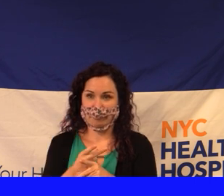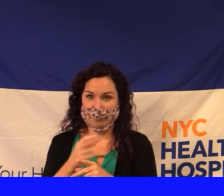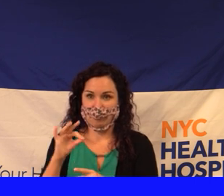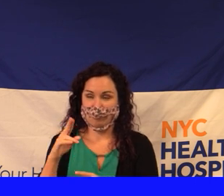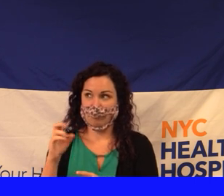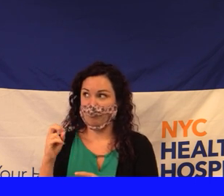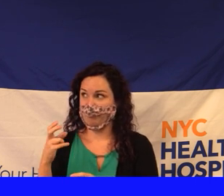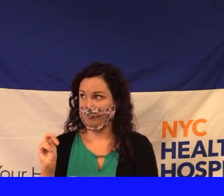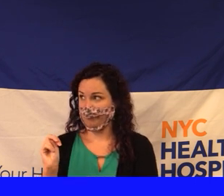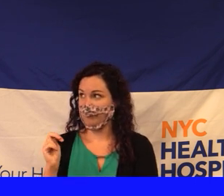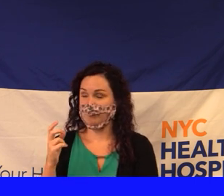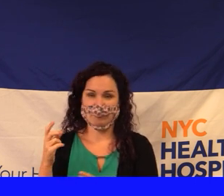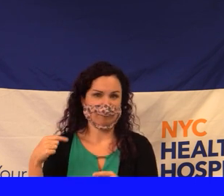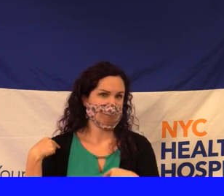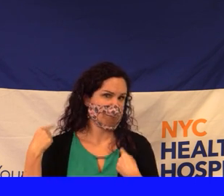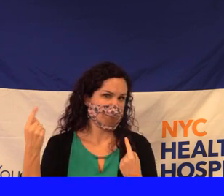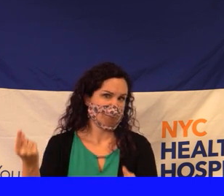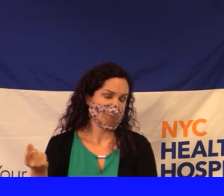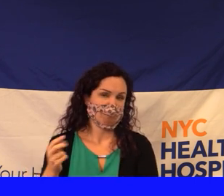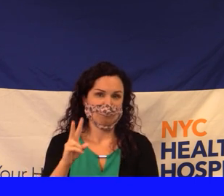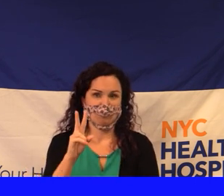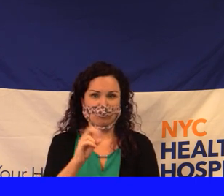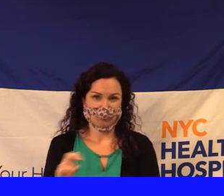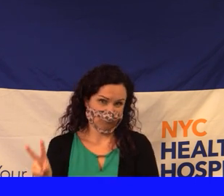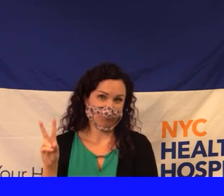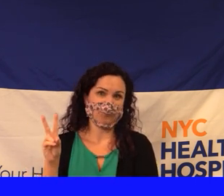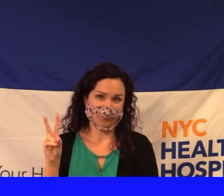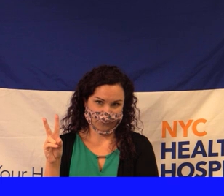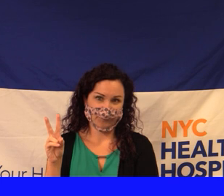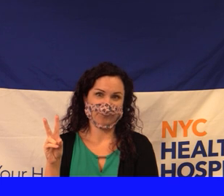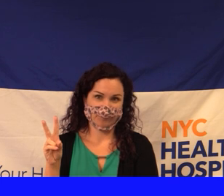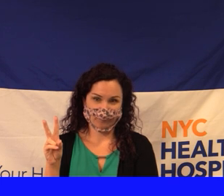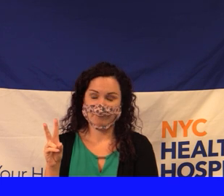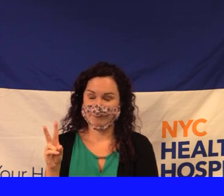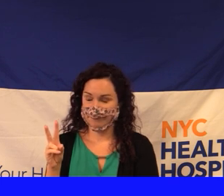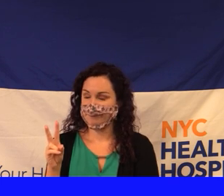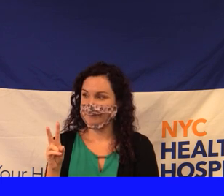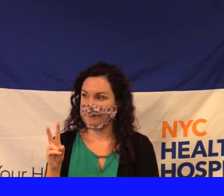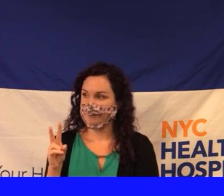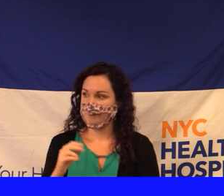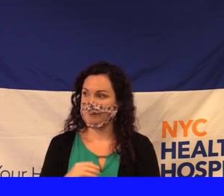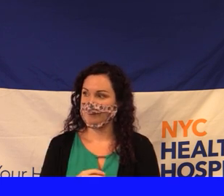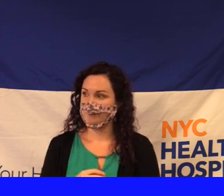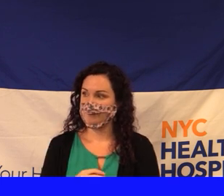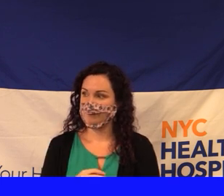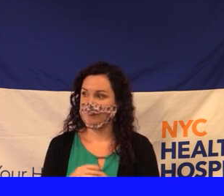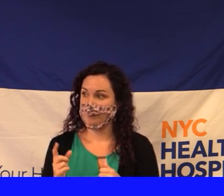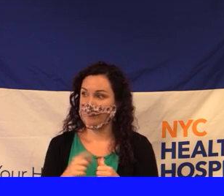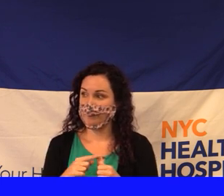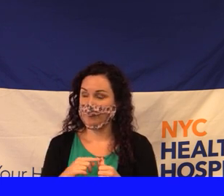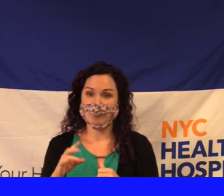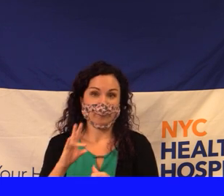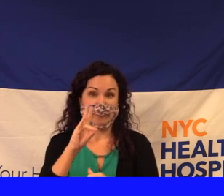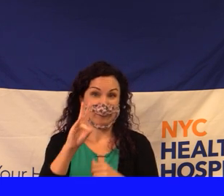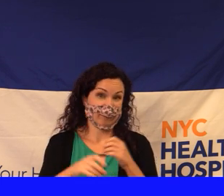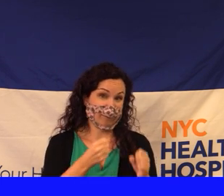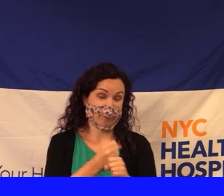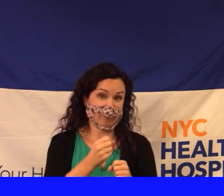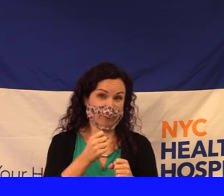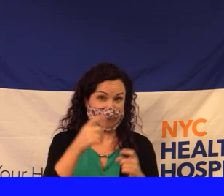Pyxis, and they have been our service provider since 2002, and it was originally a 7-year